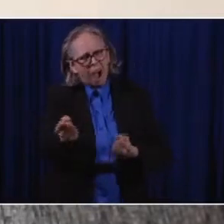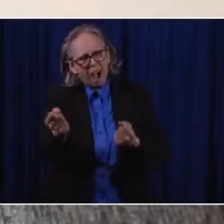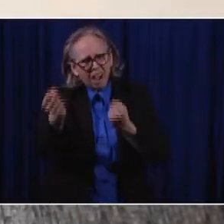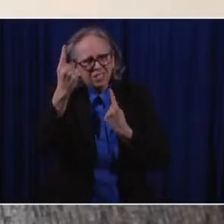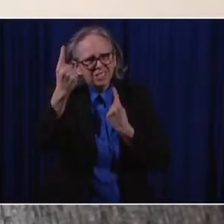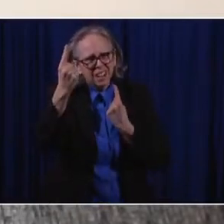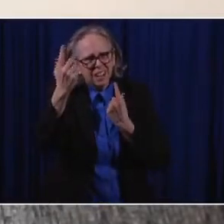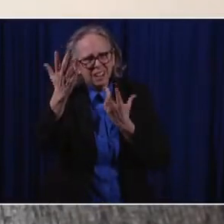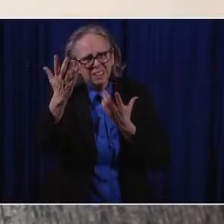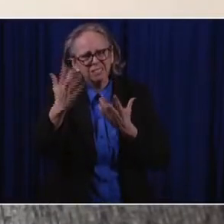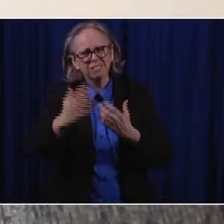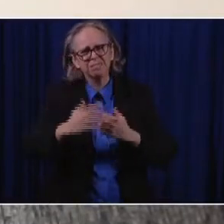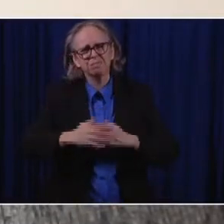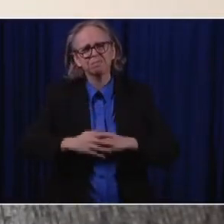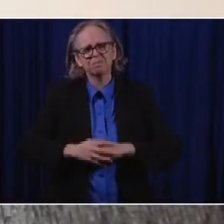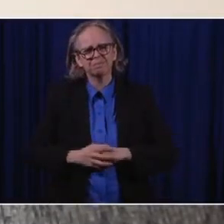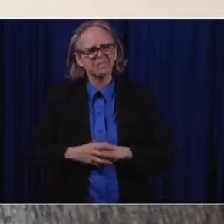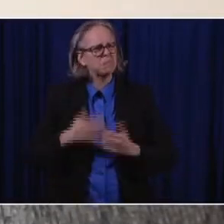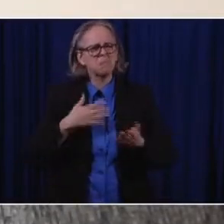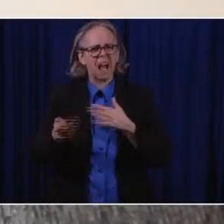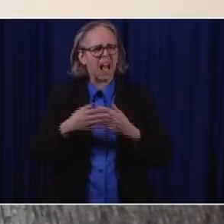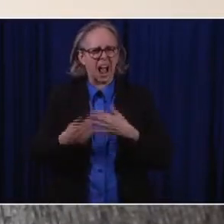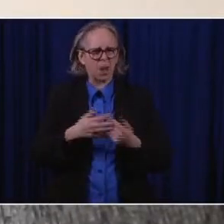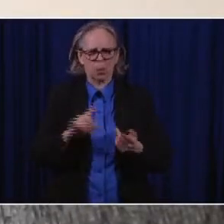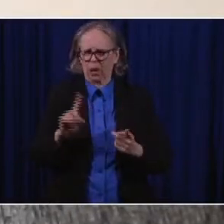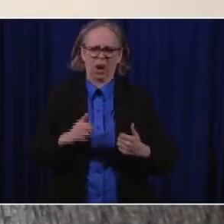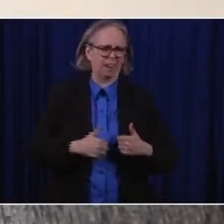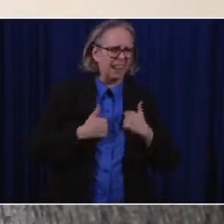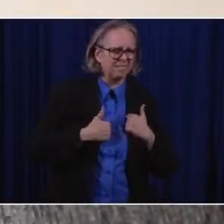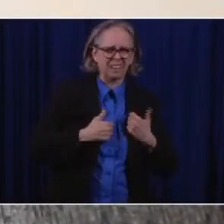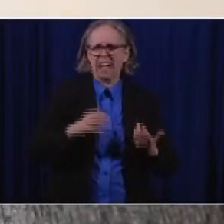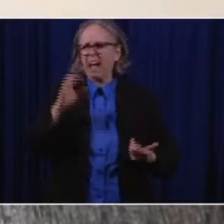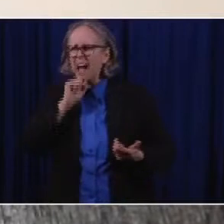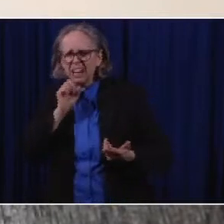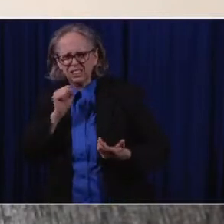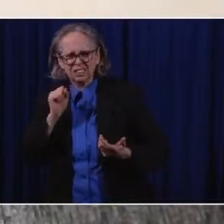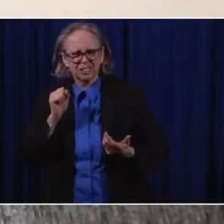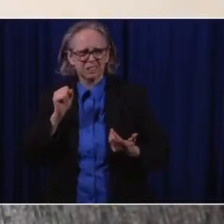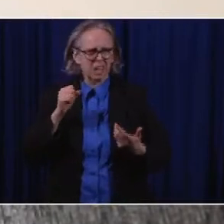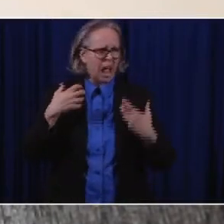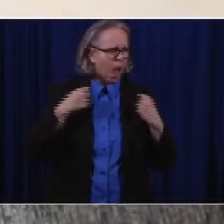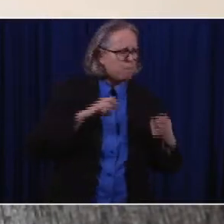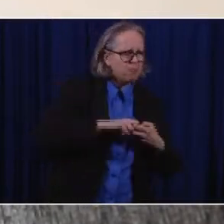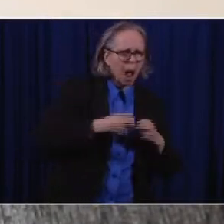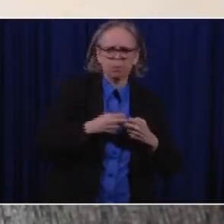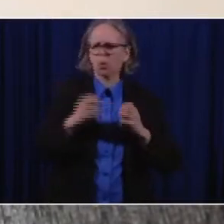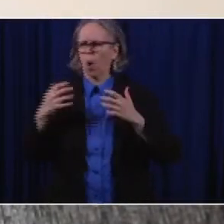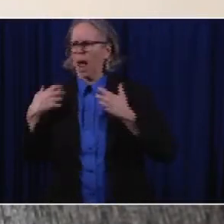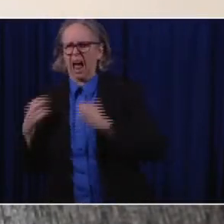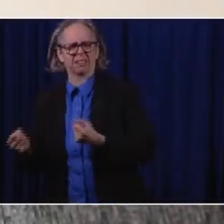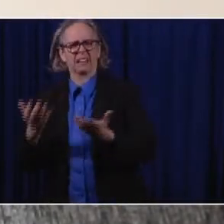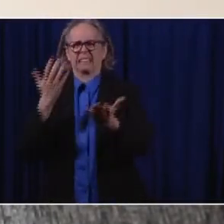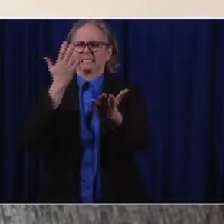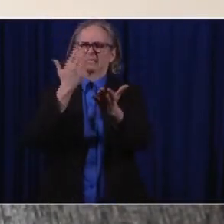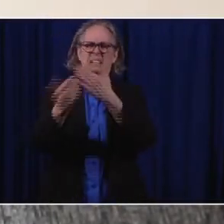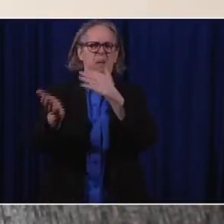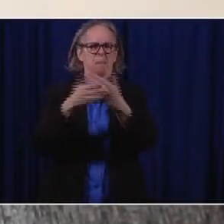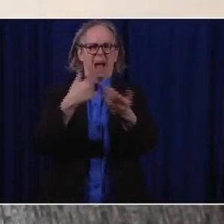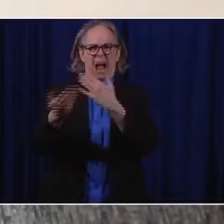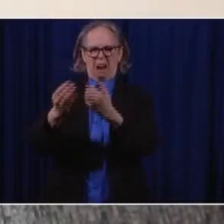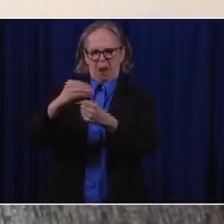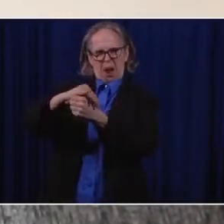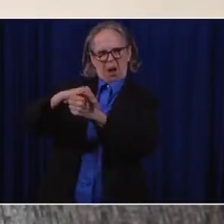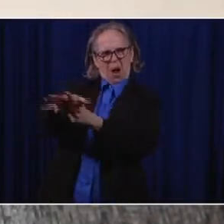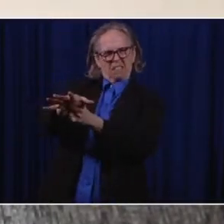what is wrong with you or if you have health problems or not. It could affect you. And if one